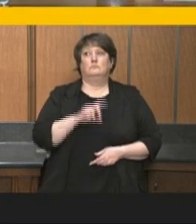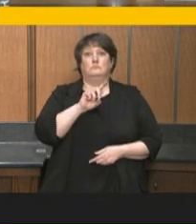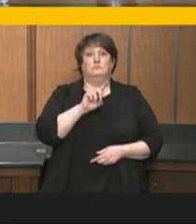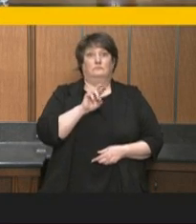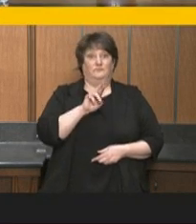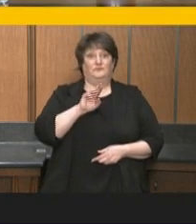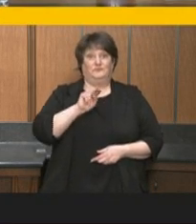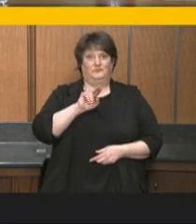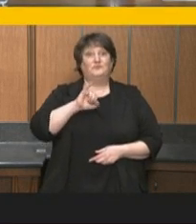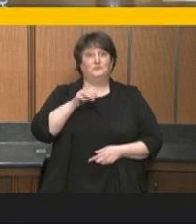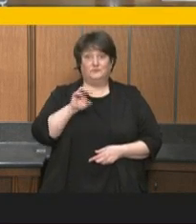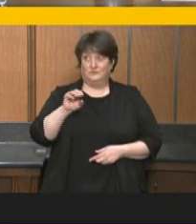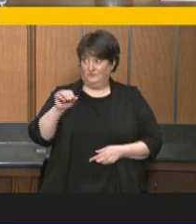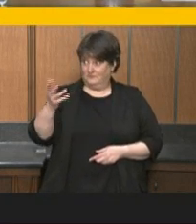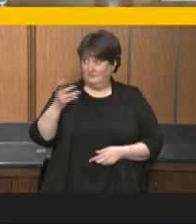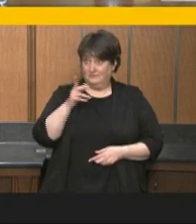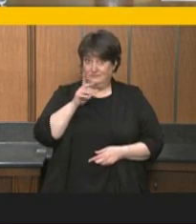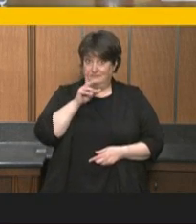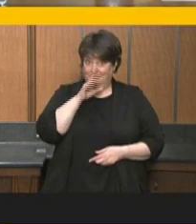We'd like to hear you speak in French today.